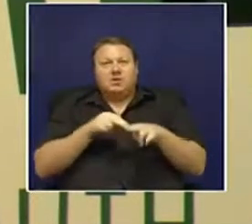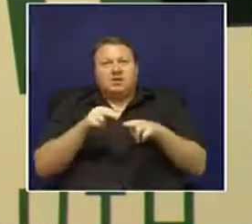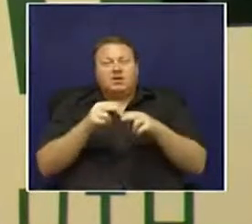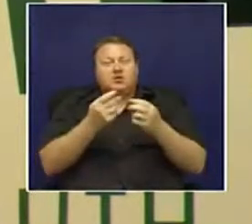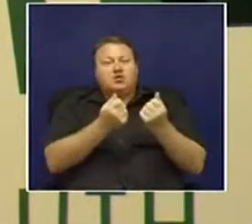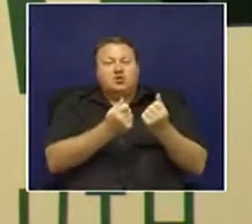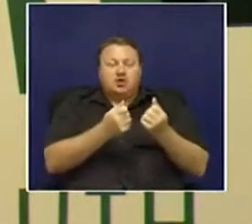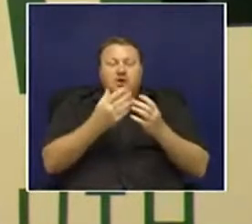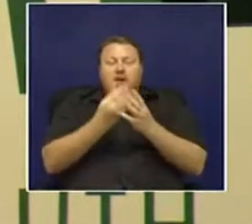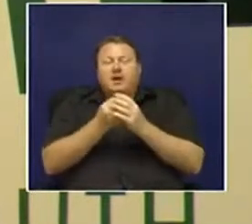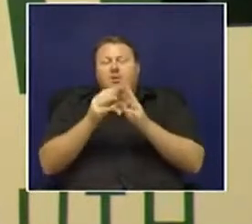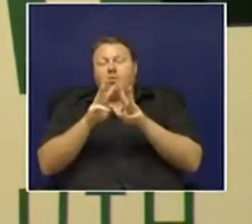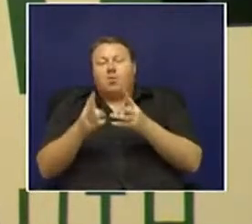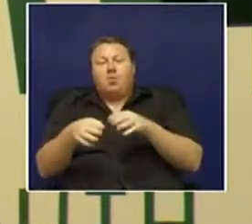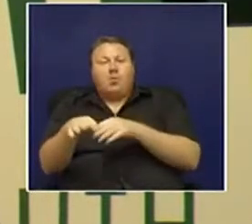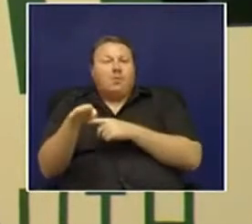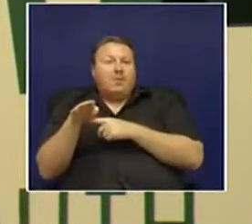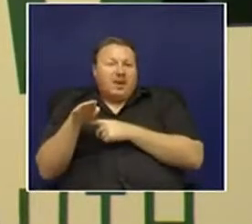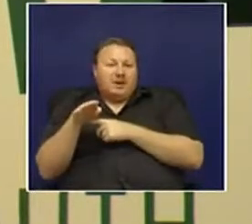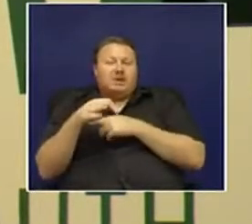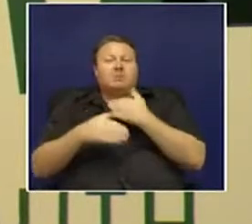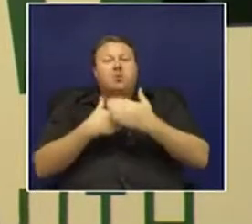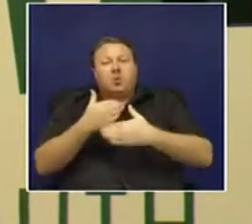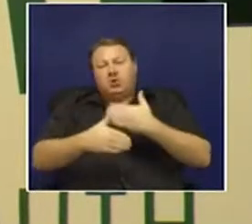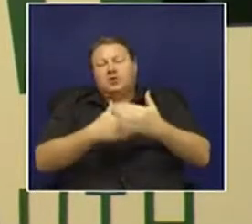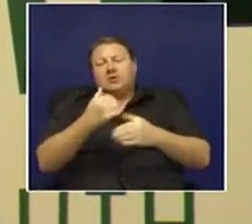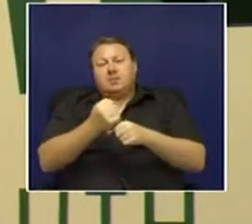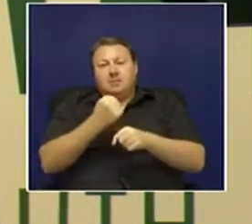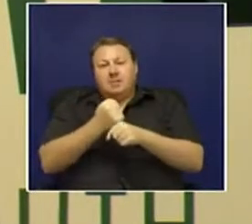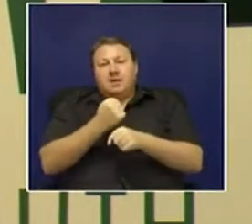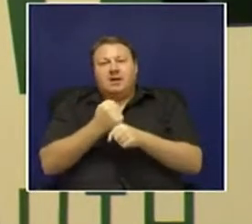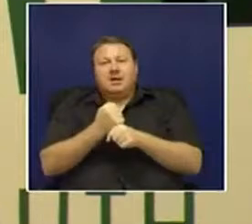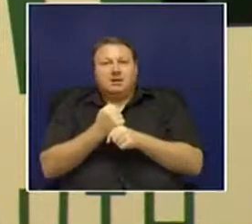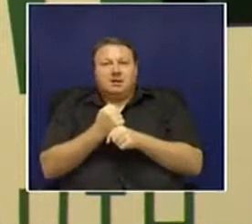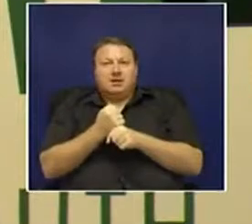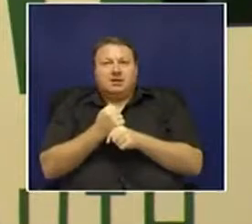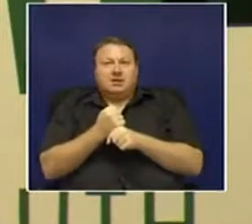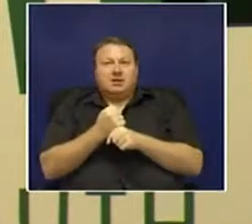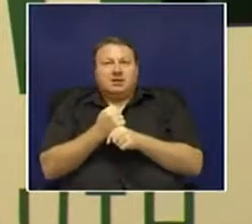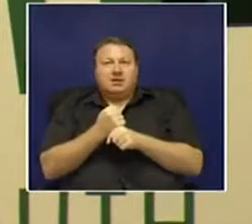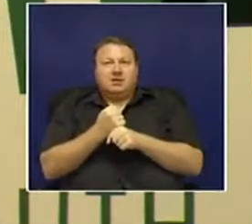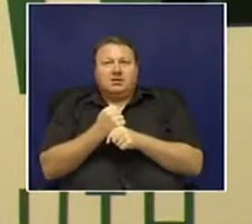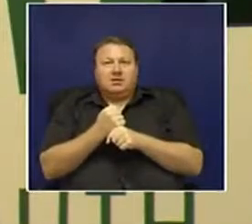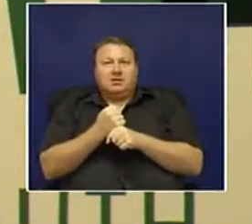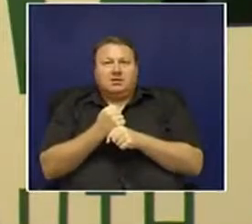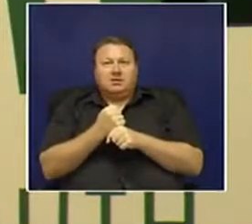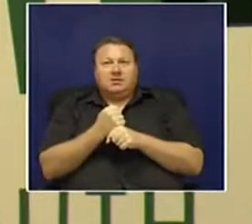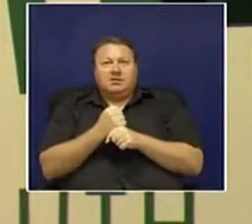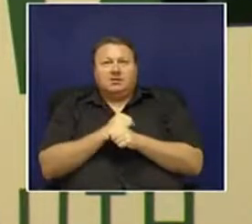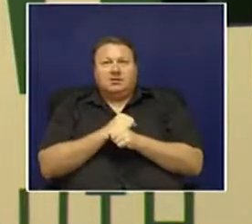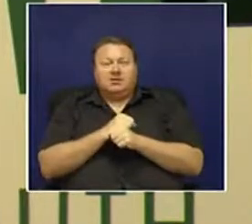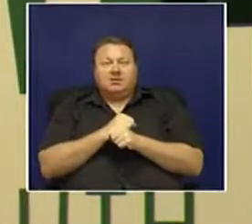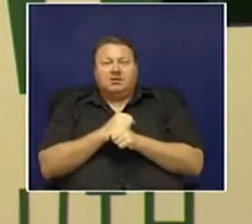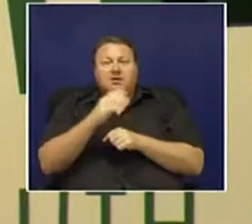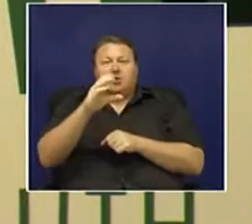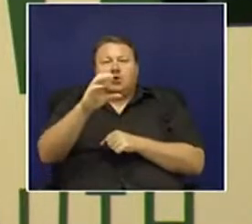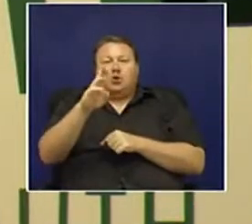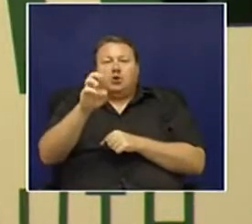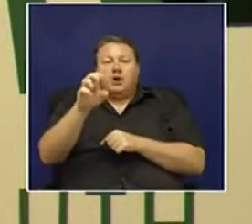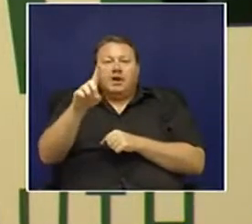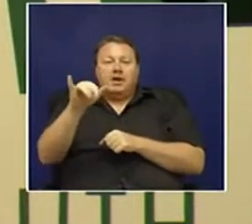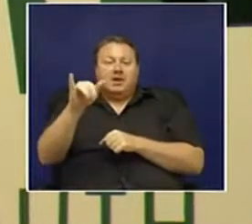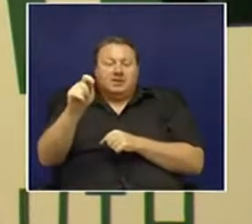progress with the credit guarantees vehicle. The credit guarantee vehicle, which will support massive investment in